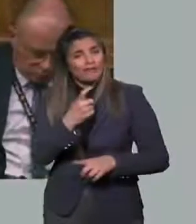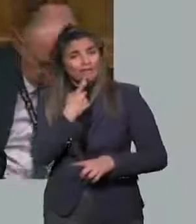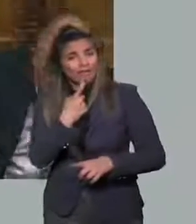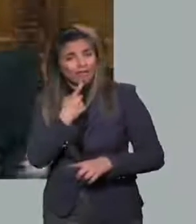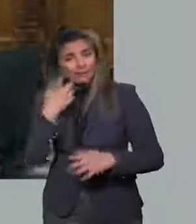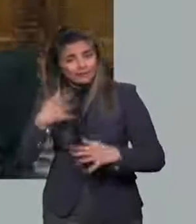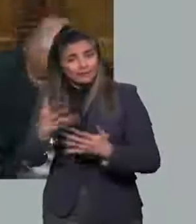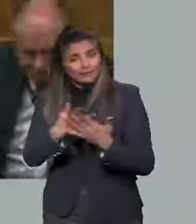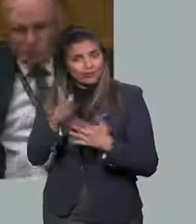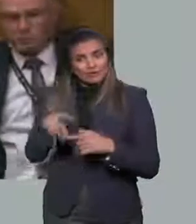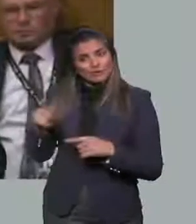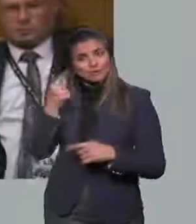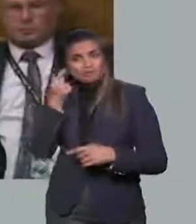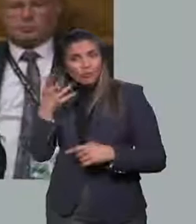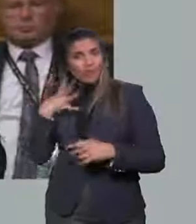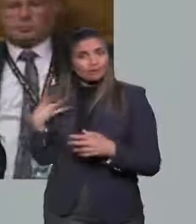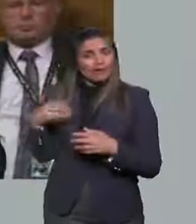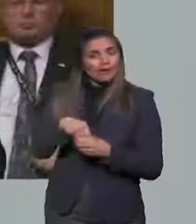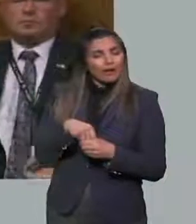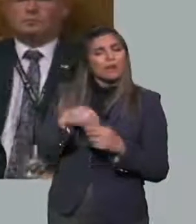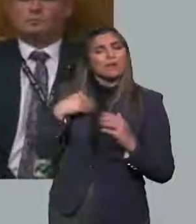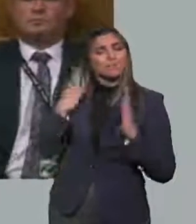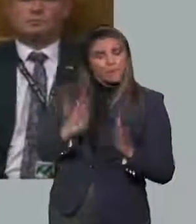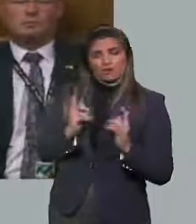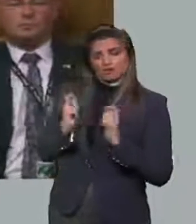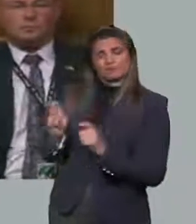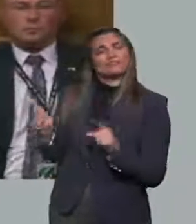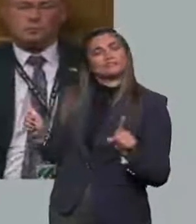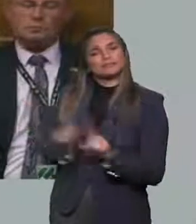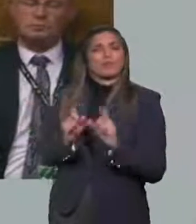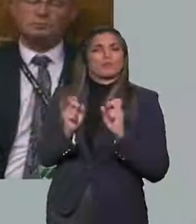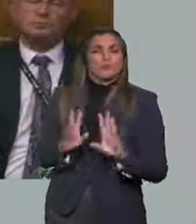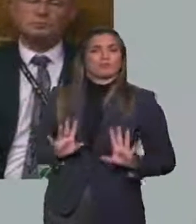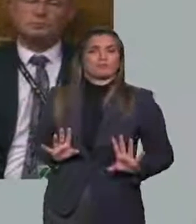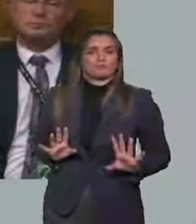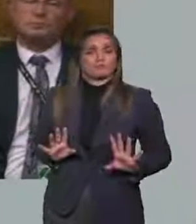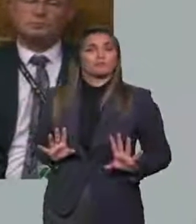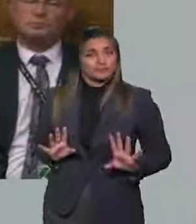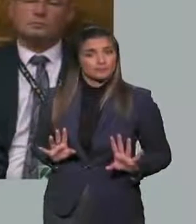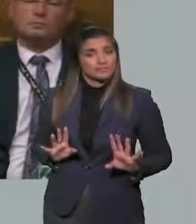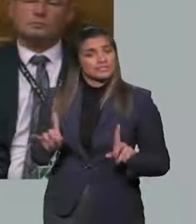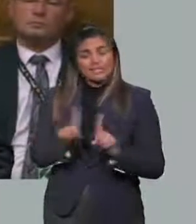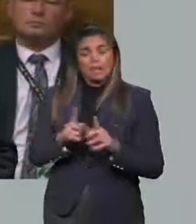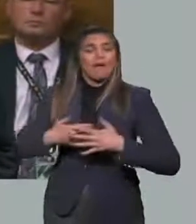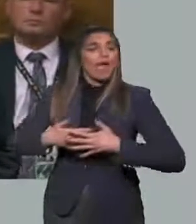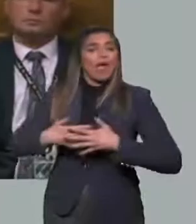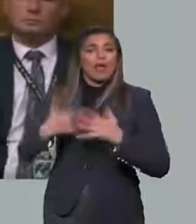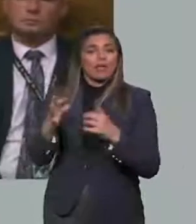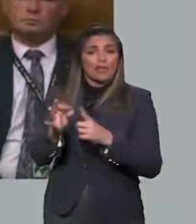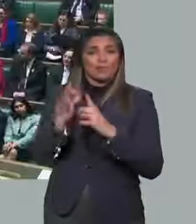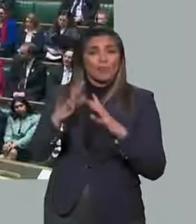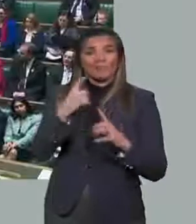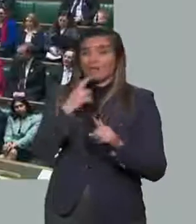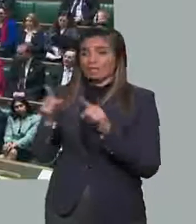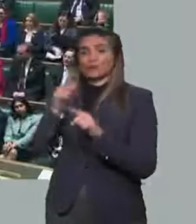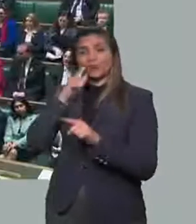being a member, that we treat them in exactly the same way as we would an application from